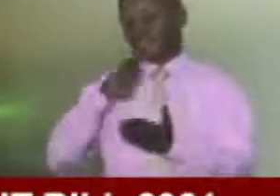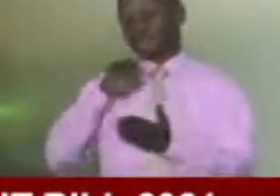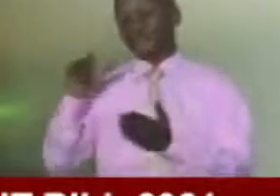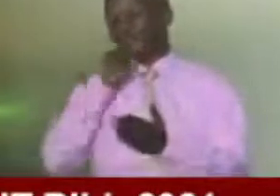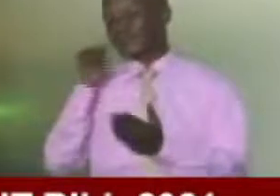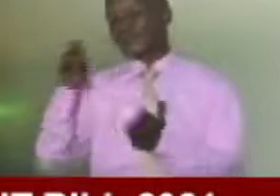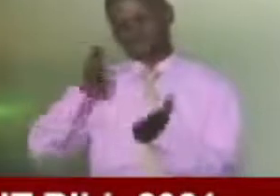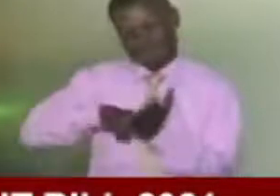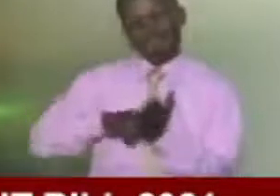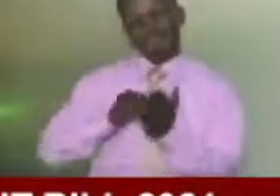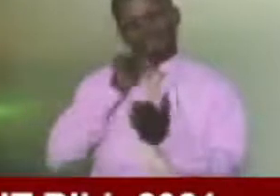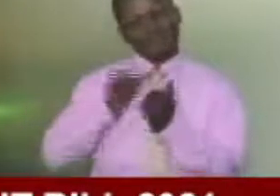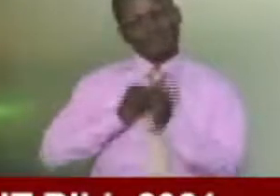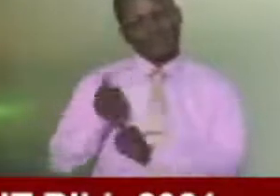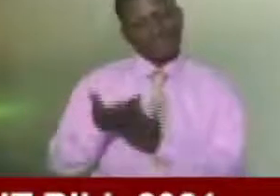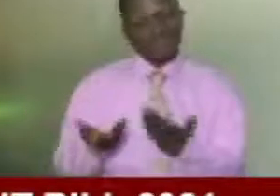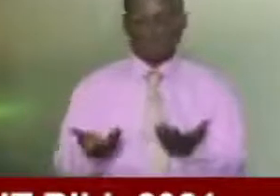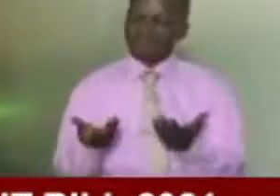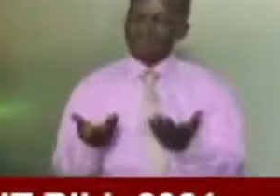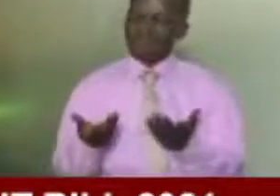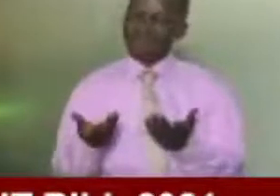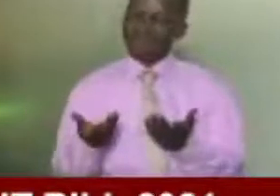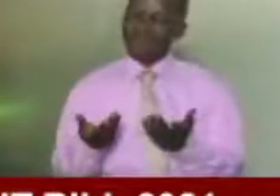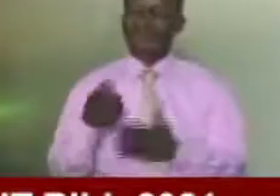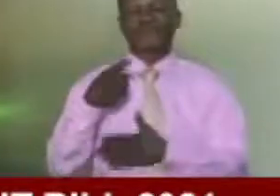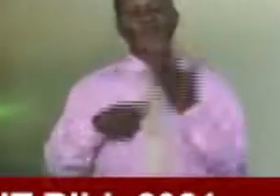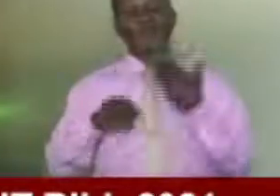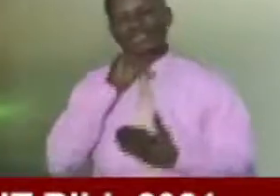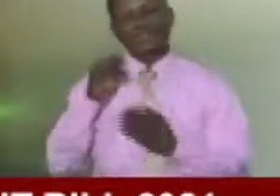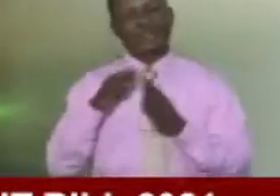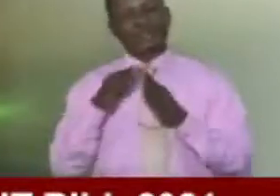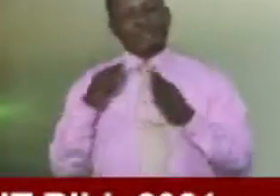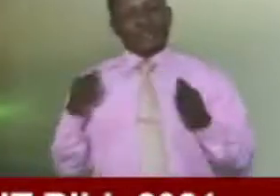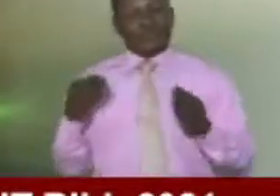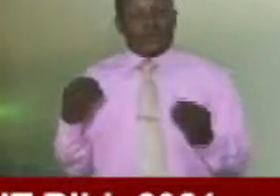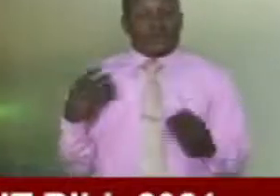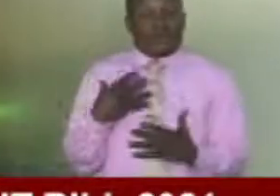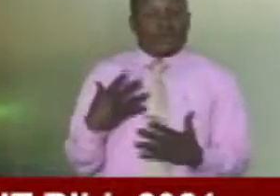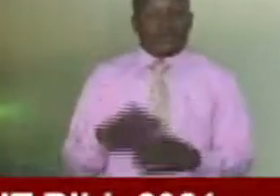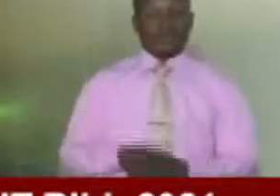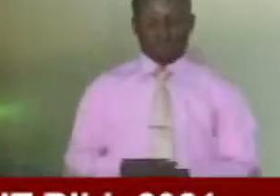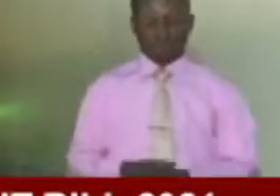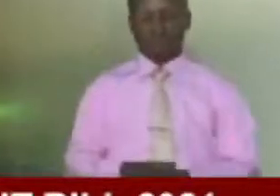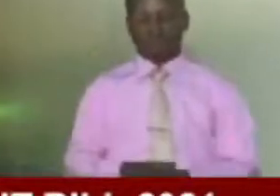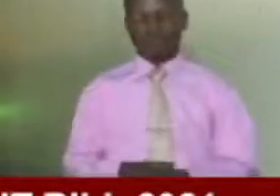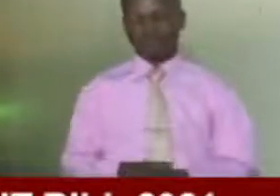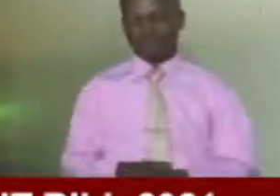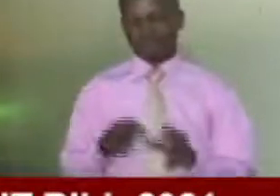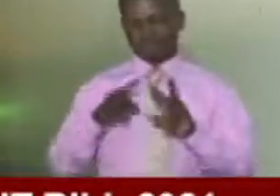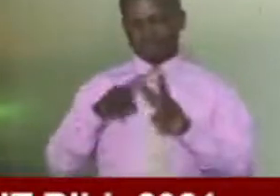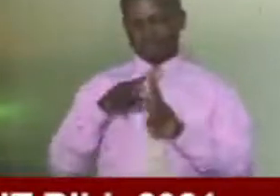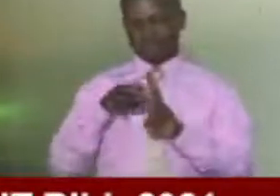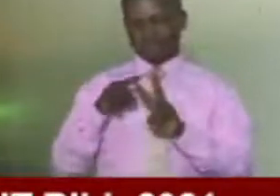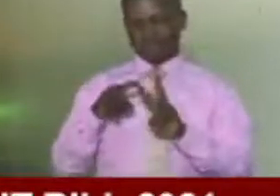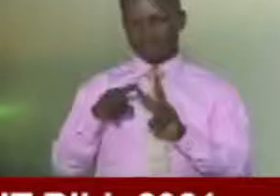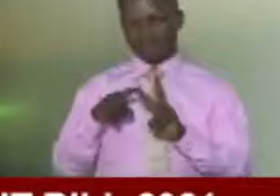next election in this same manner, what is your biggest fear? Two major fears for me. First, citizens who don't